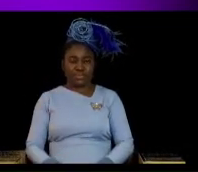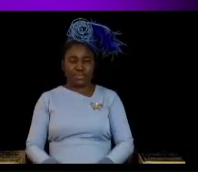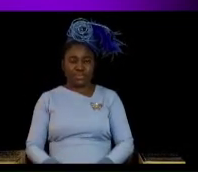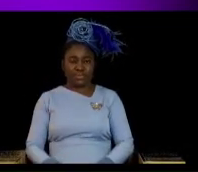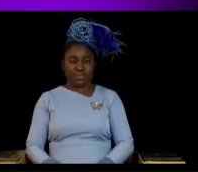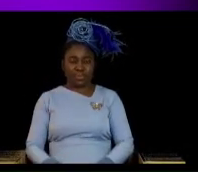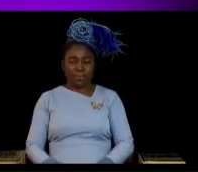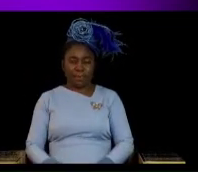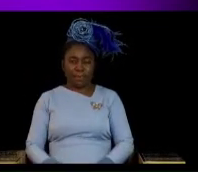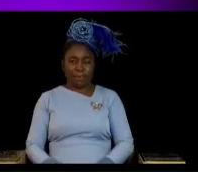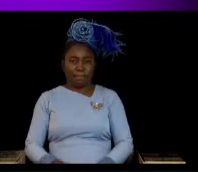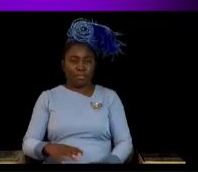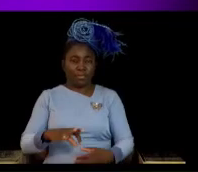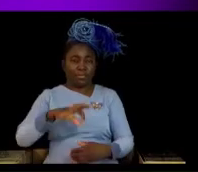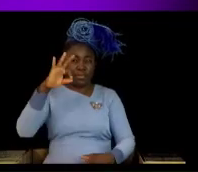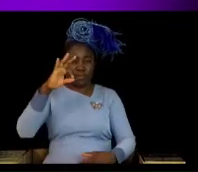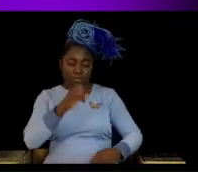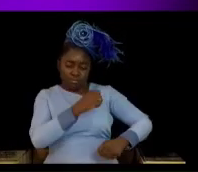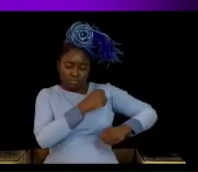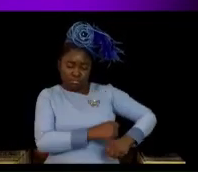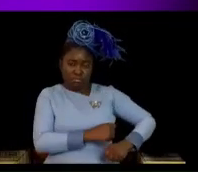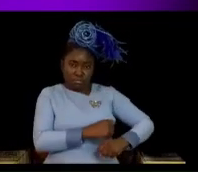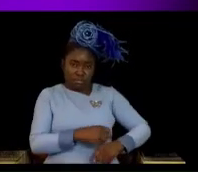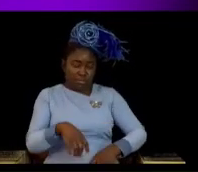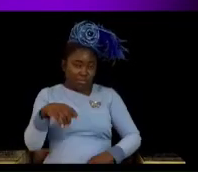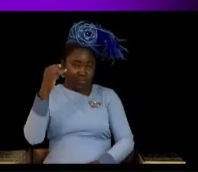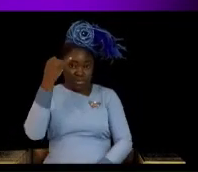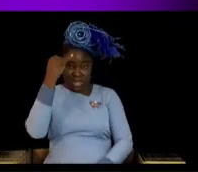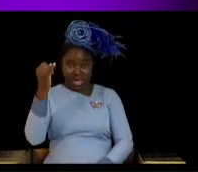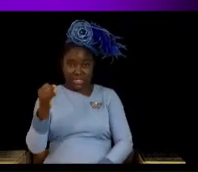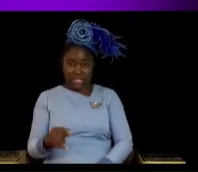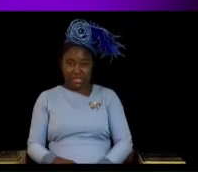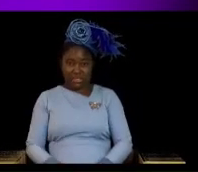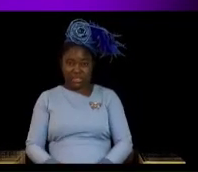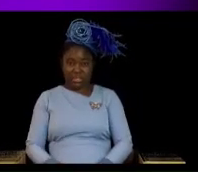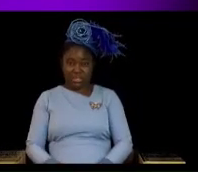Spiritual military intelligence. Ogun.